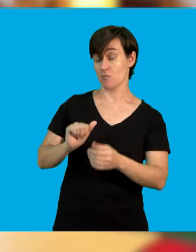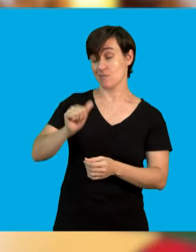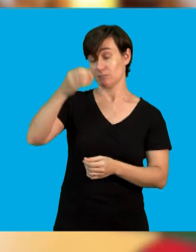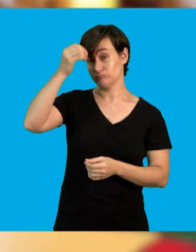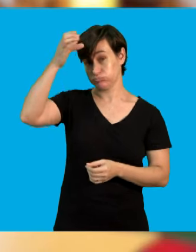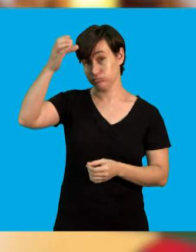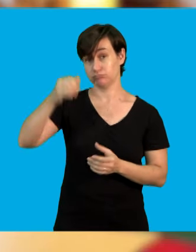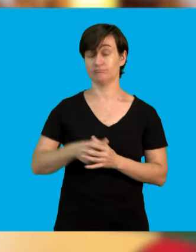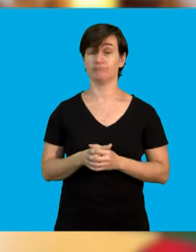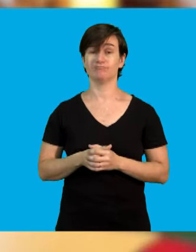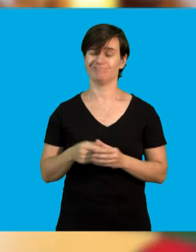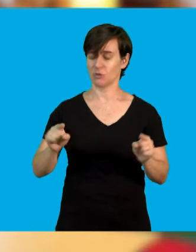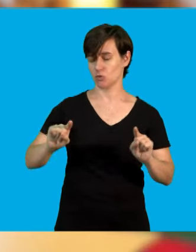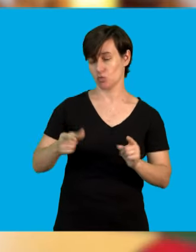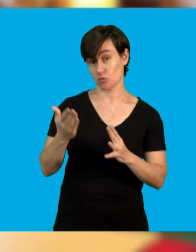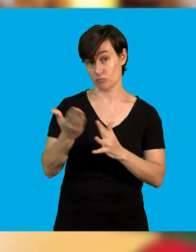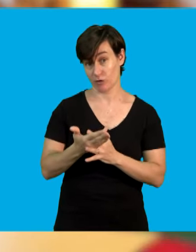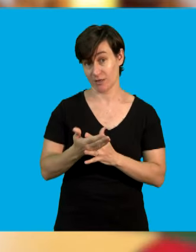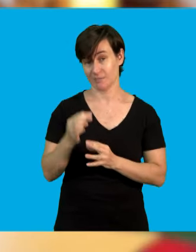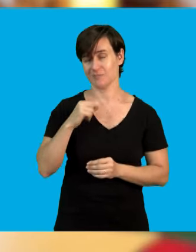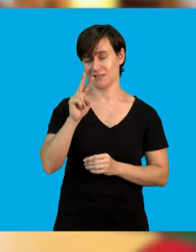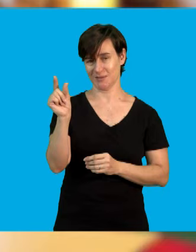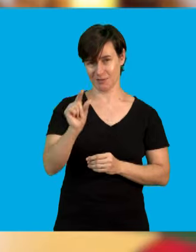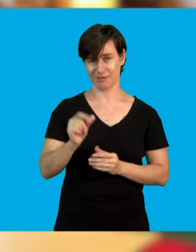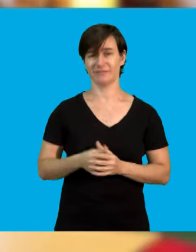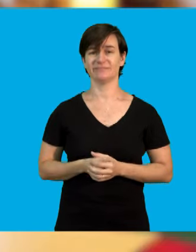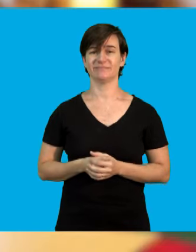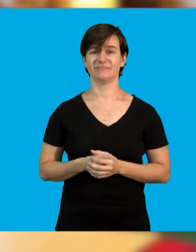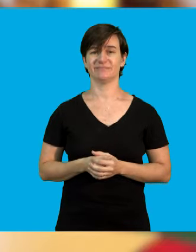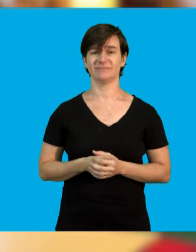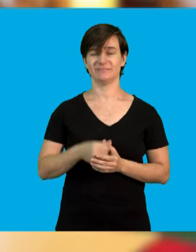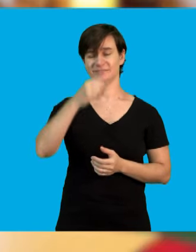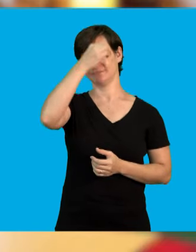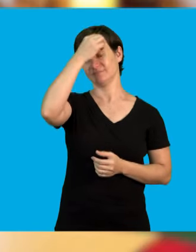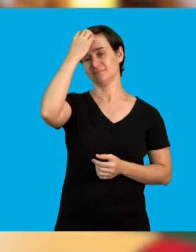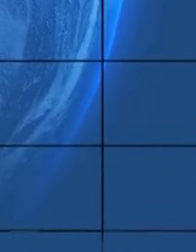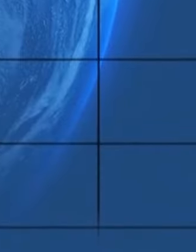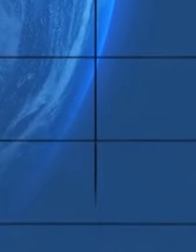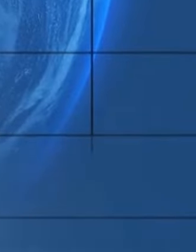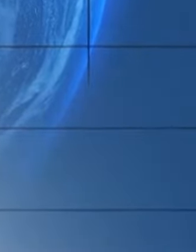go to our next concept, we're just going to go for a quick short break, and I will see you just after this.